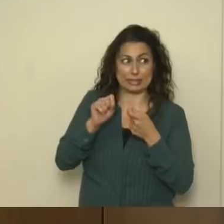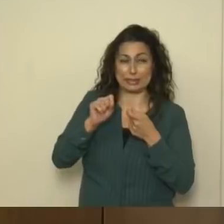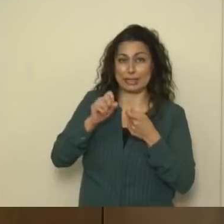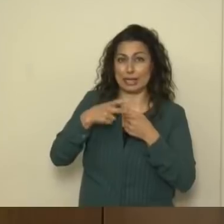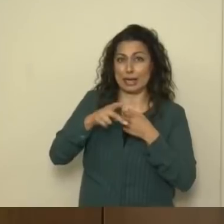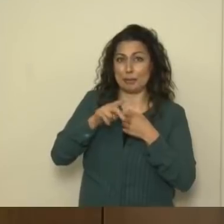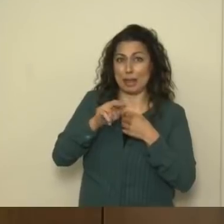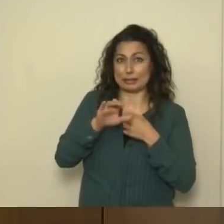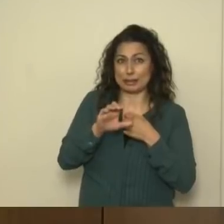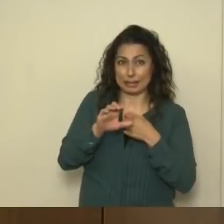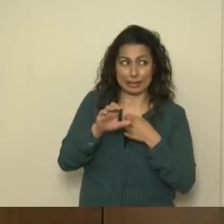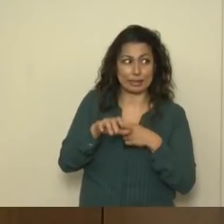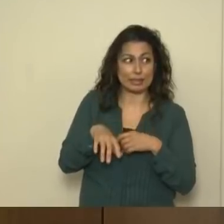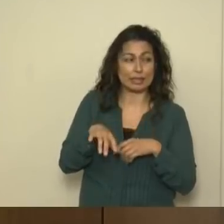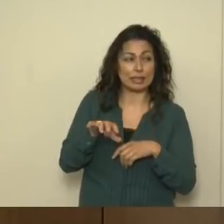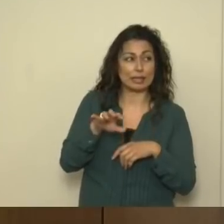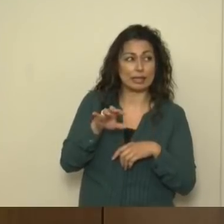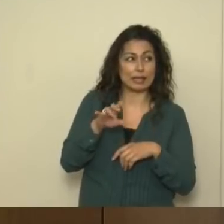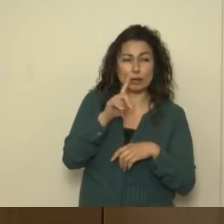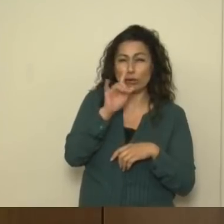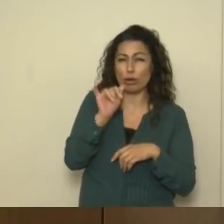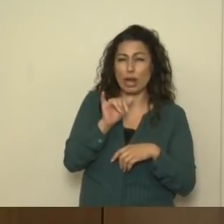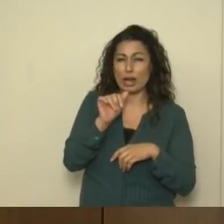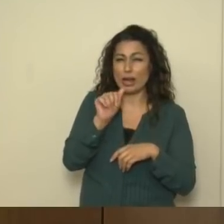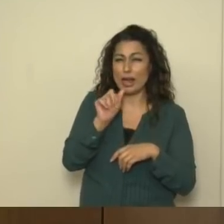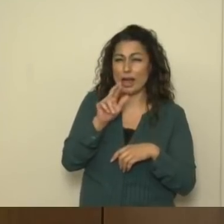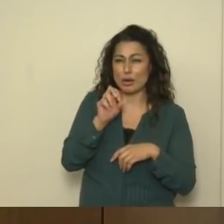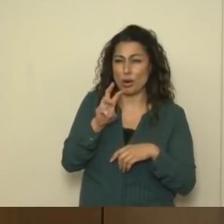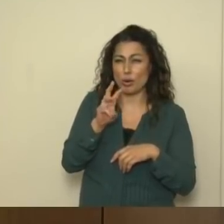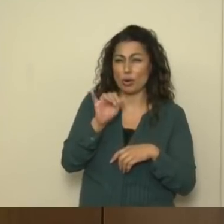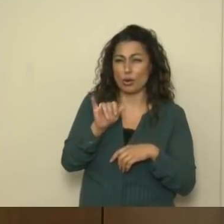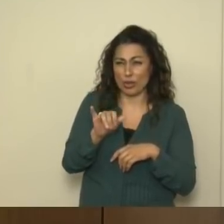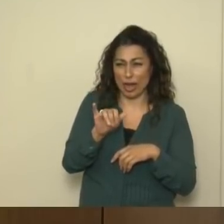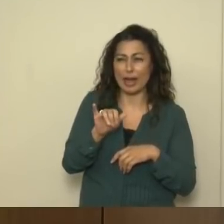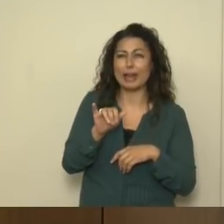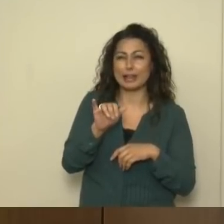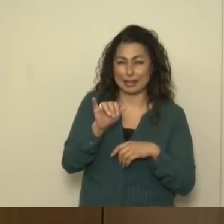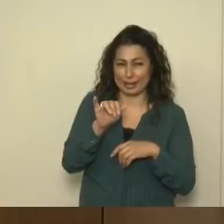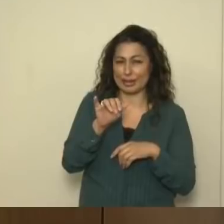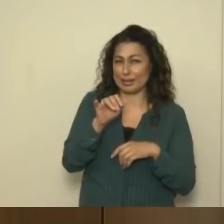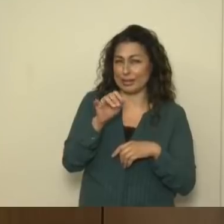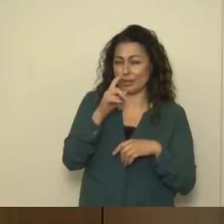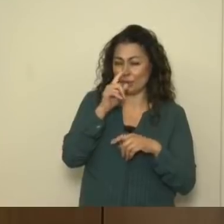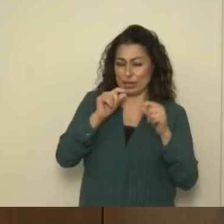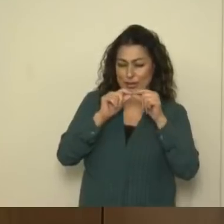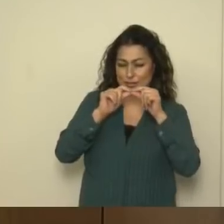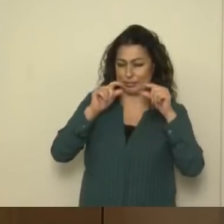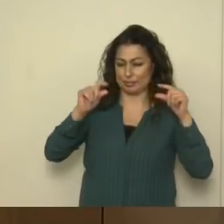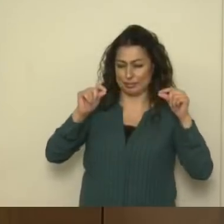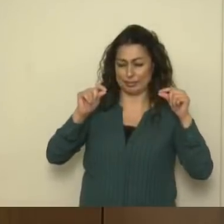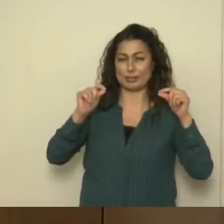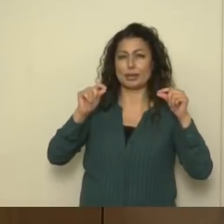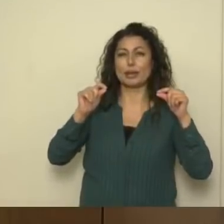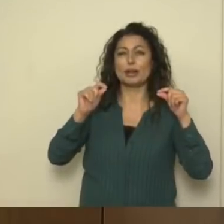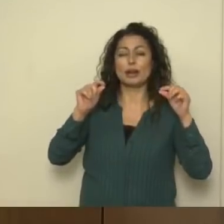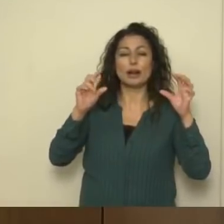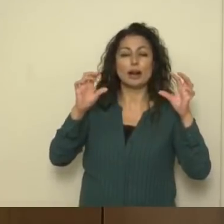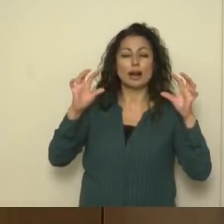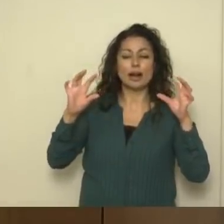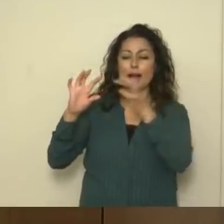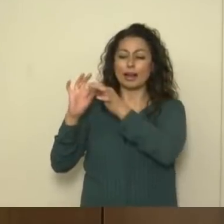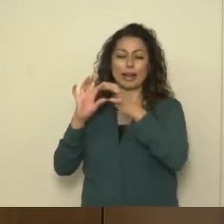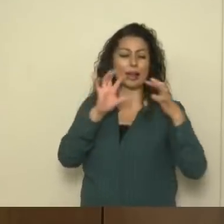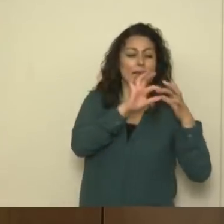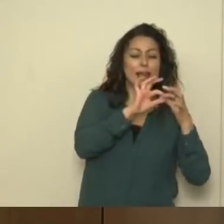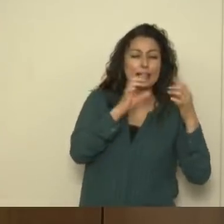plastic, looks like an arrow in two different directions, but basically it connects to the